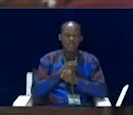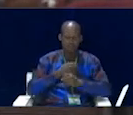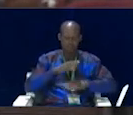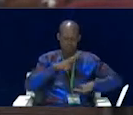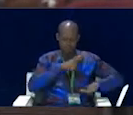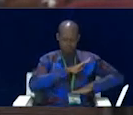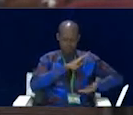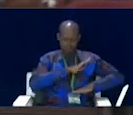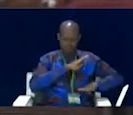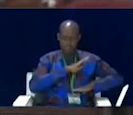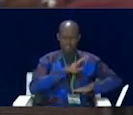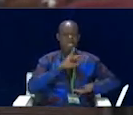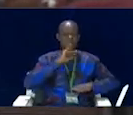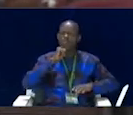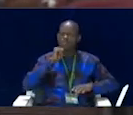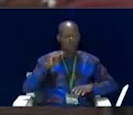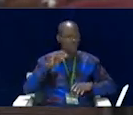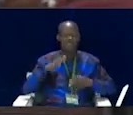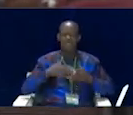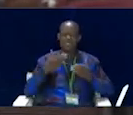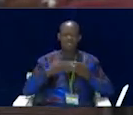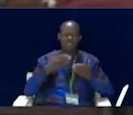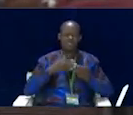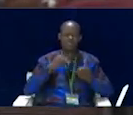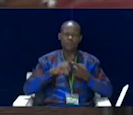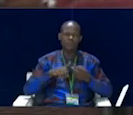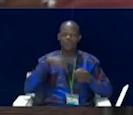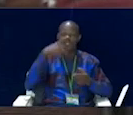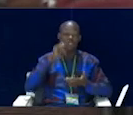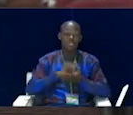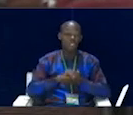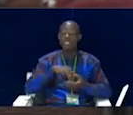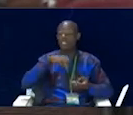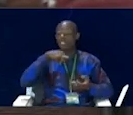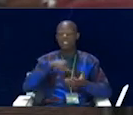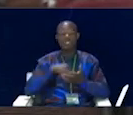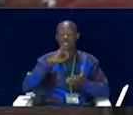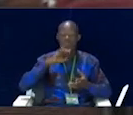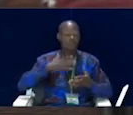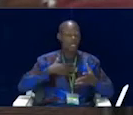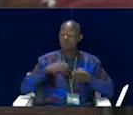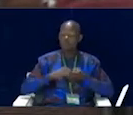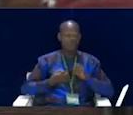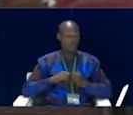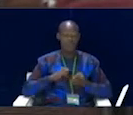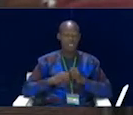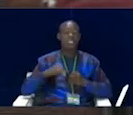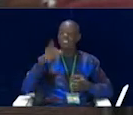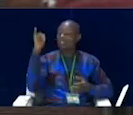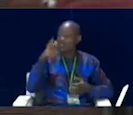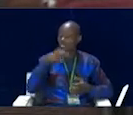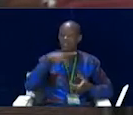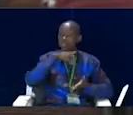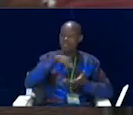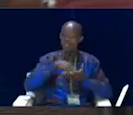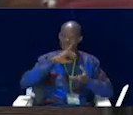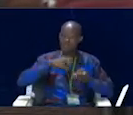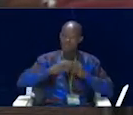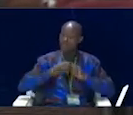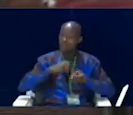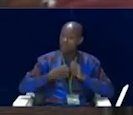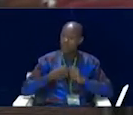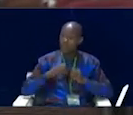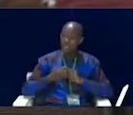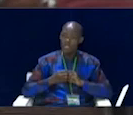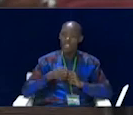is not easy to declare that, yes, this is actually my issue. Yes, this is actually my problem. The issue we have